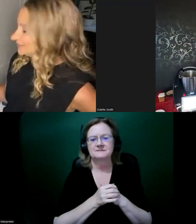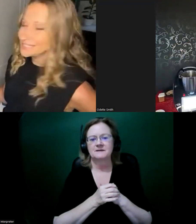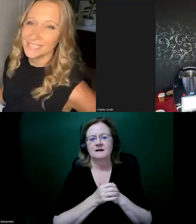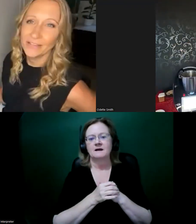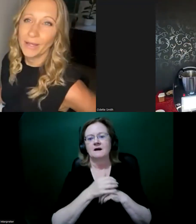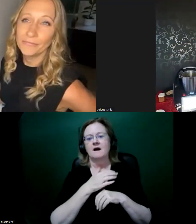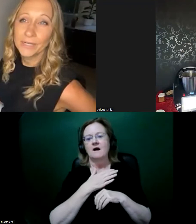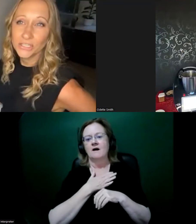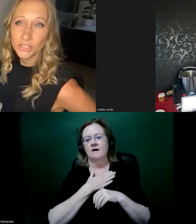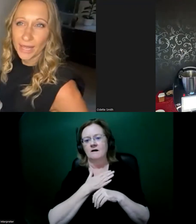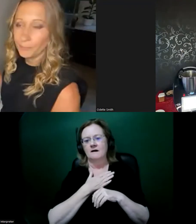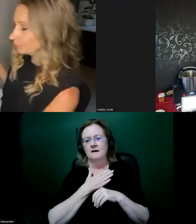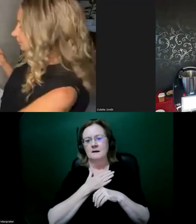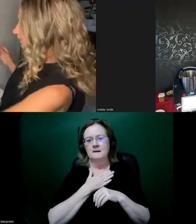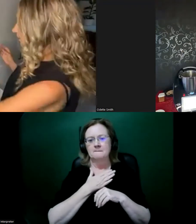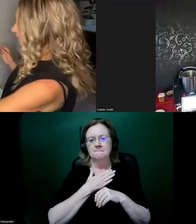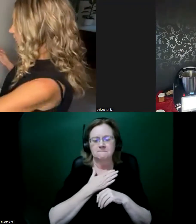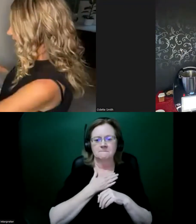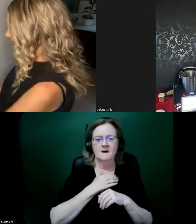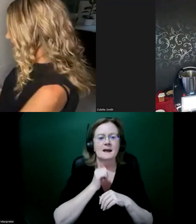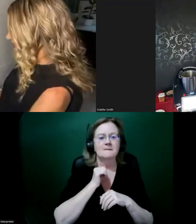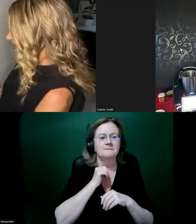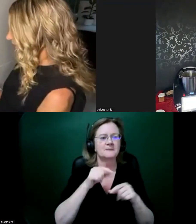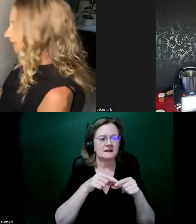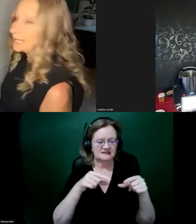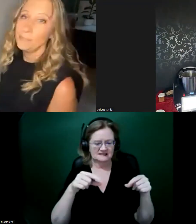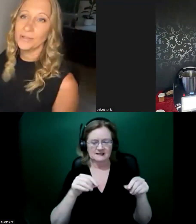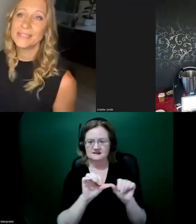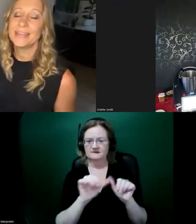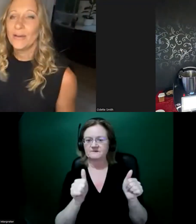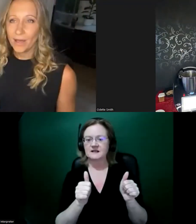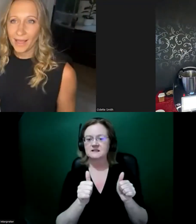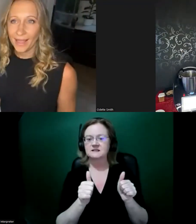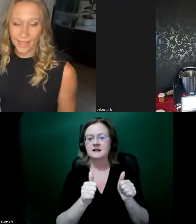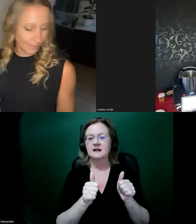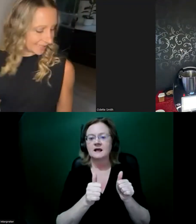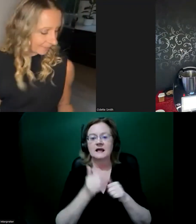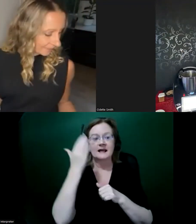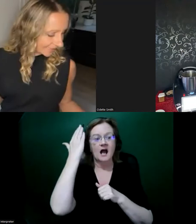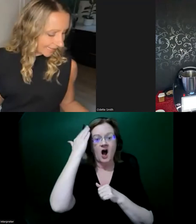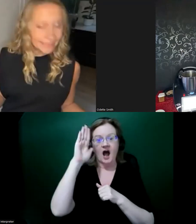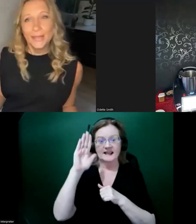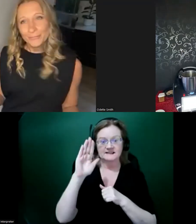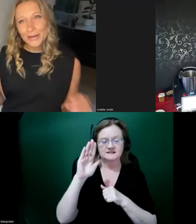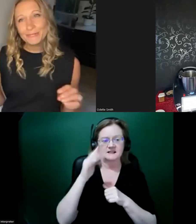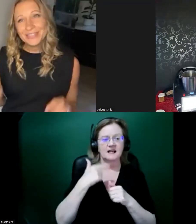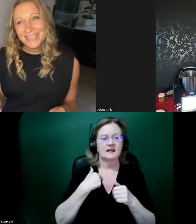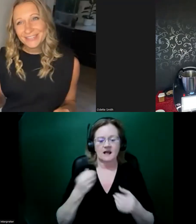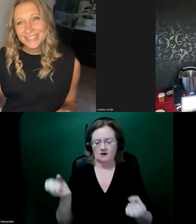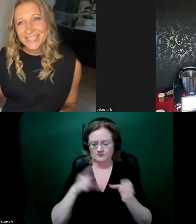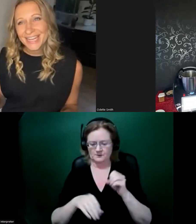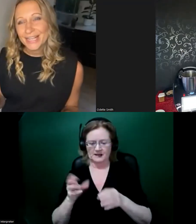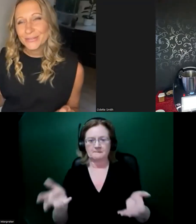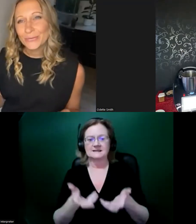beef sticks I've finished cooking these in the high heat mode. So now I am assembling my salad. What I'm really